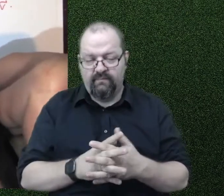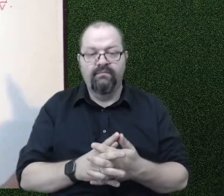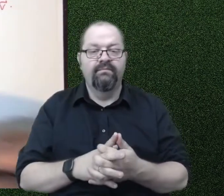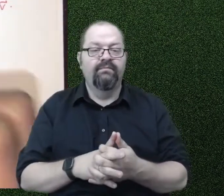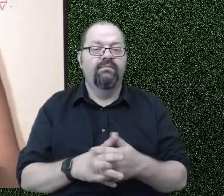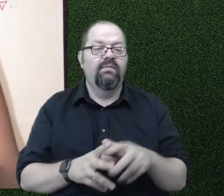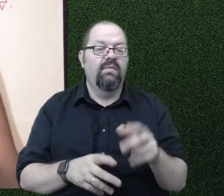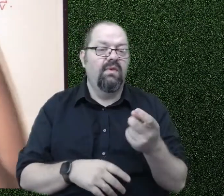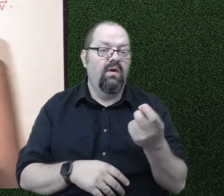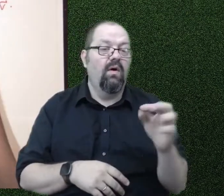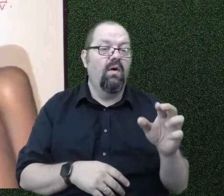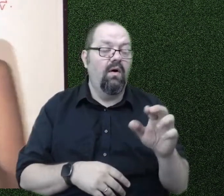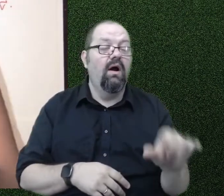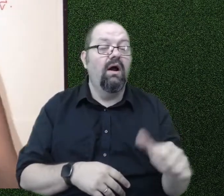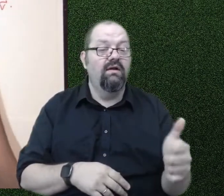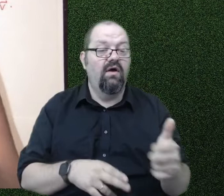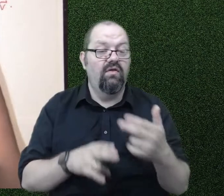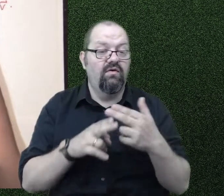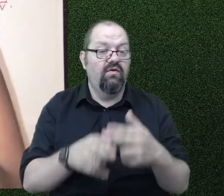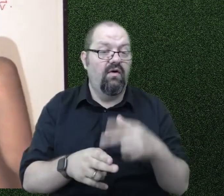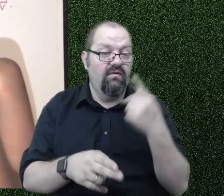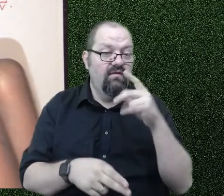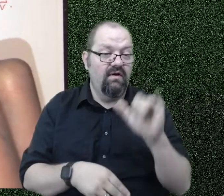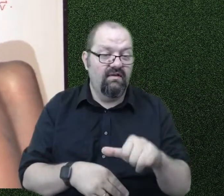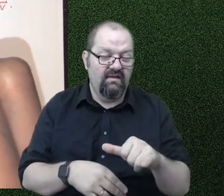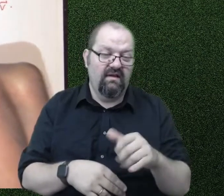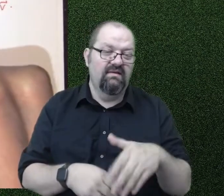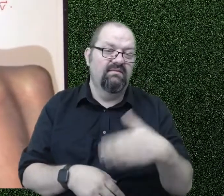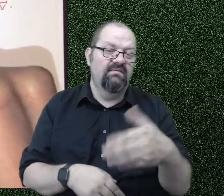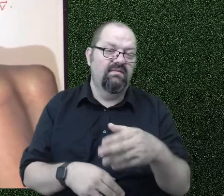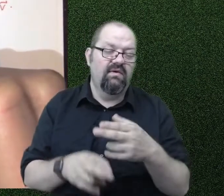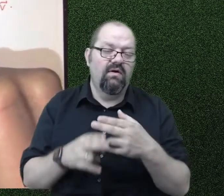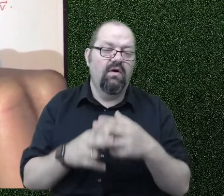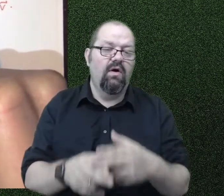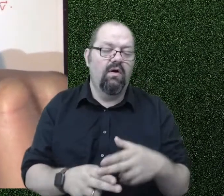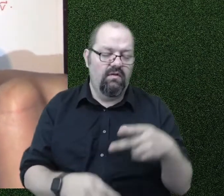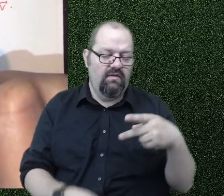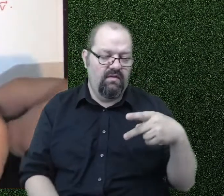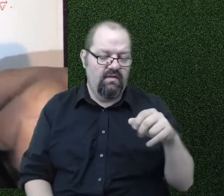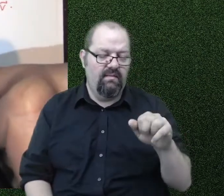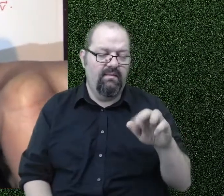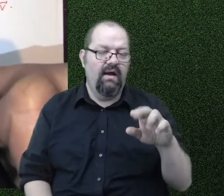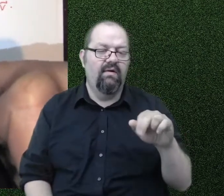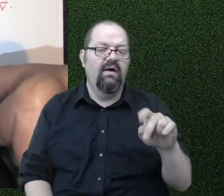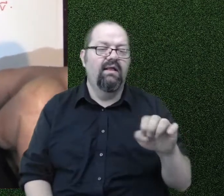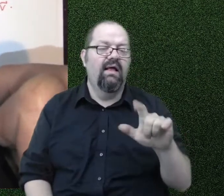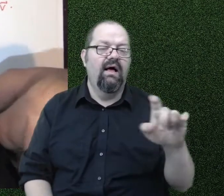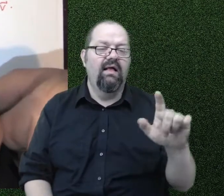Or you'll see it called the parallelogram rule when it shows both.